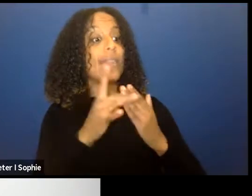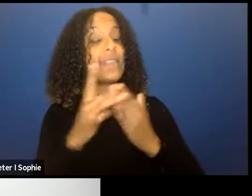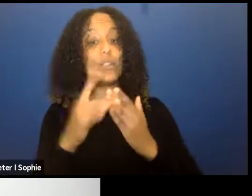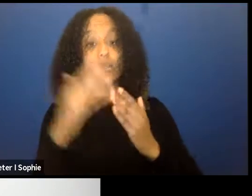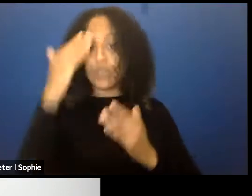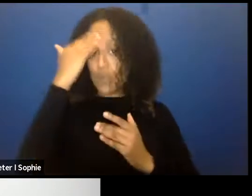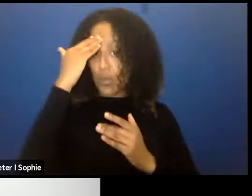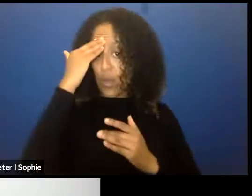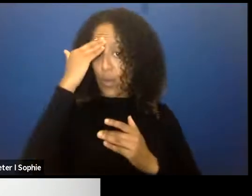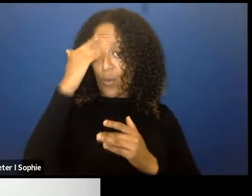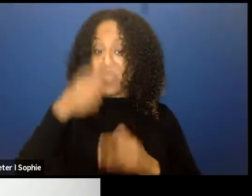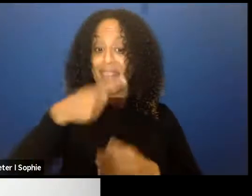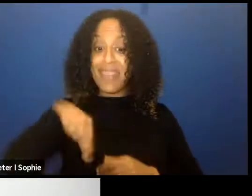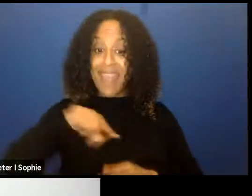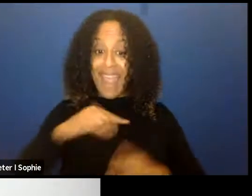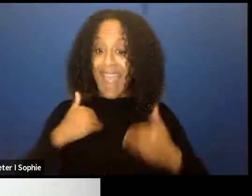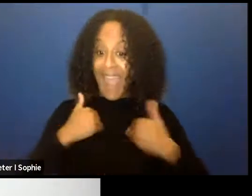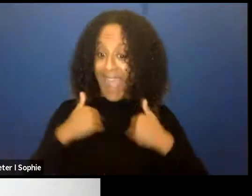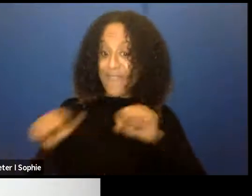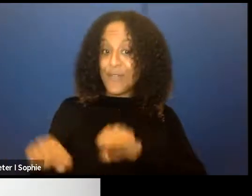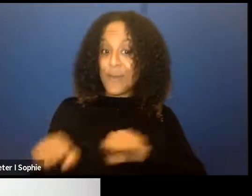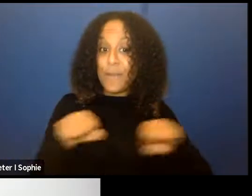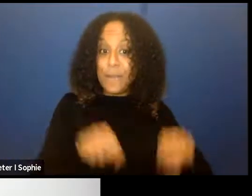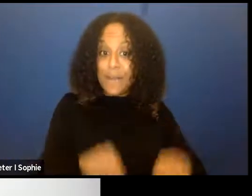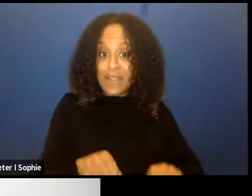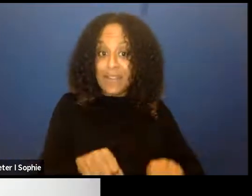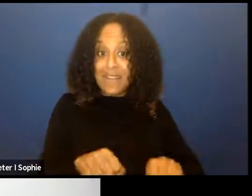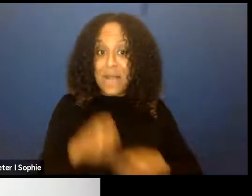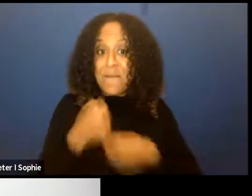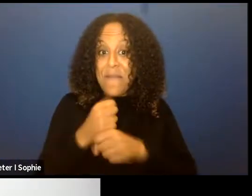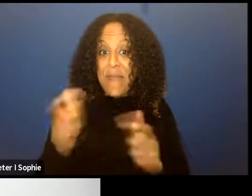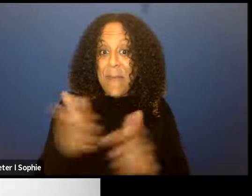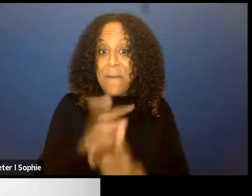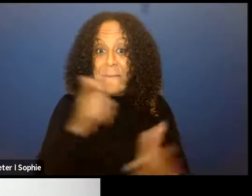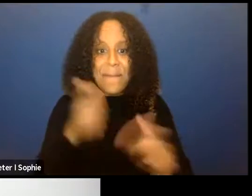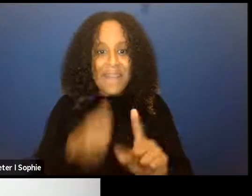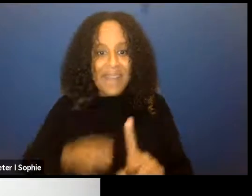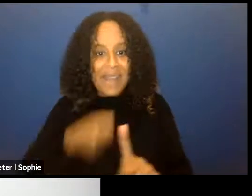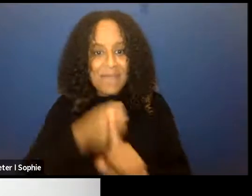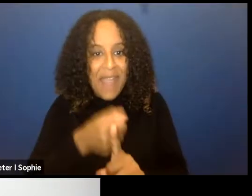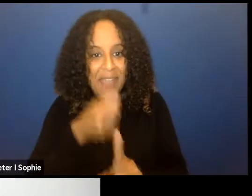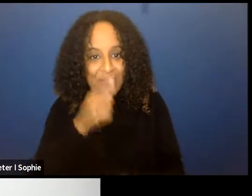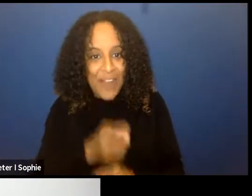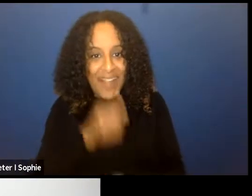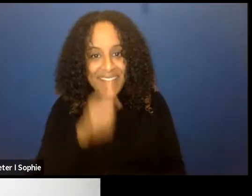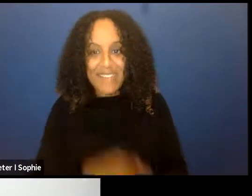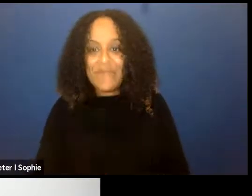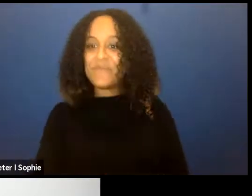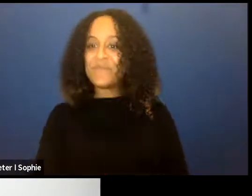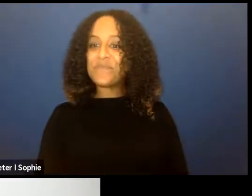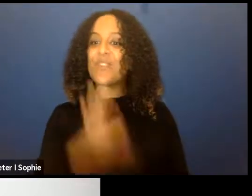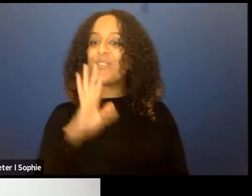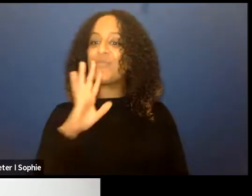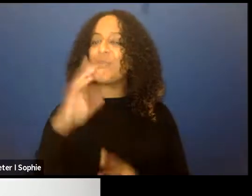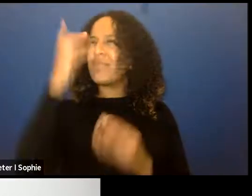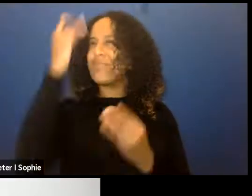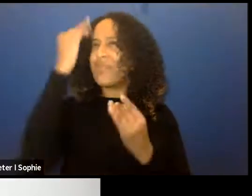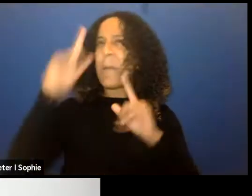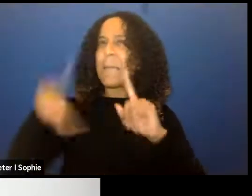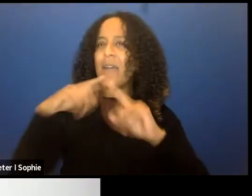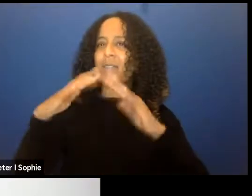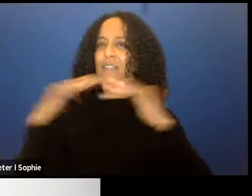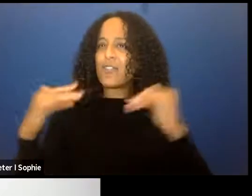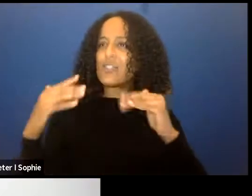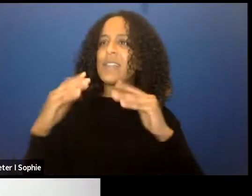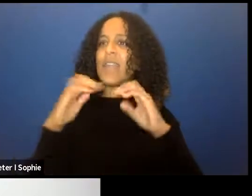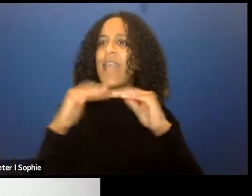that they have the ability to make a big impact, right? When we think about diversity, equity, and inclusion in